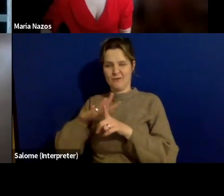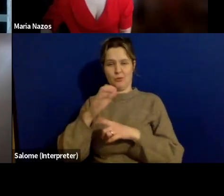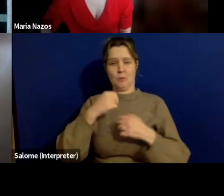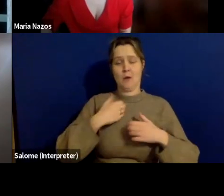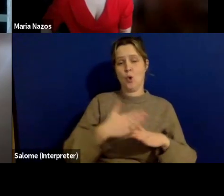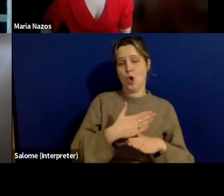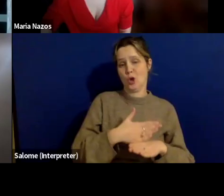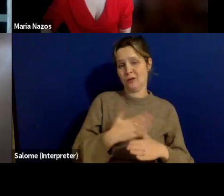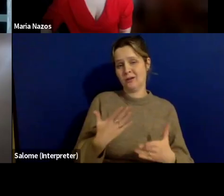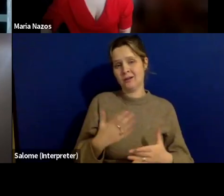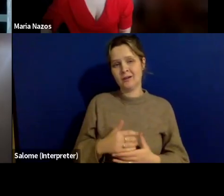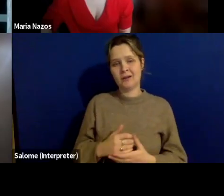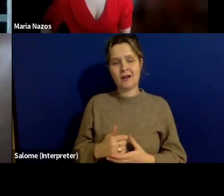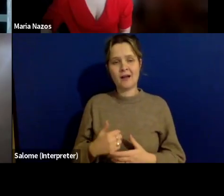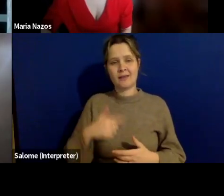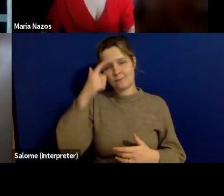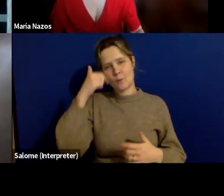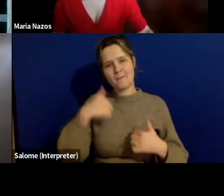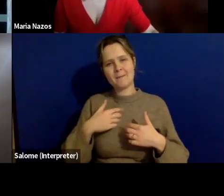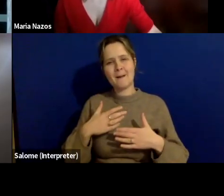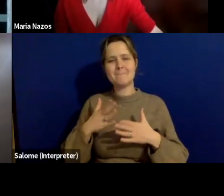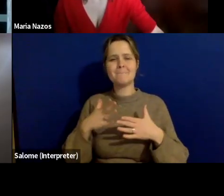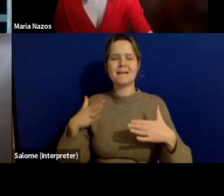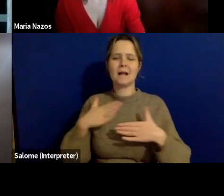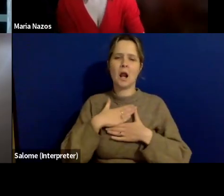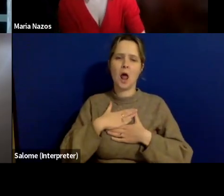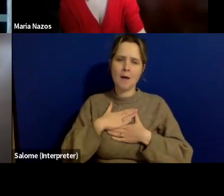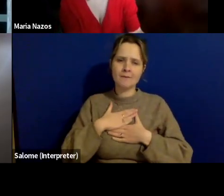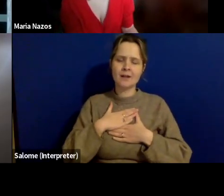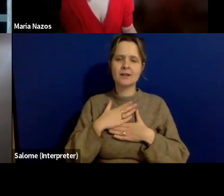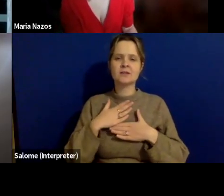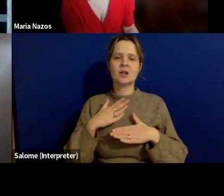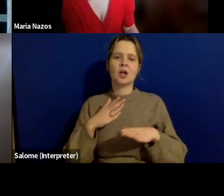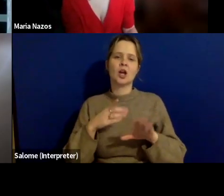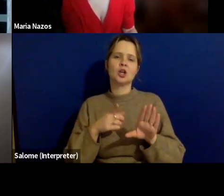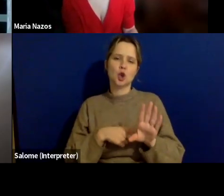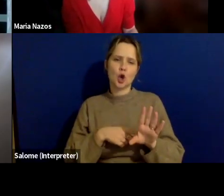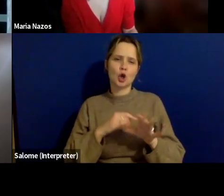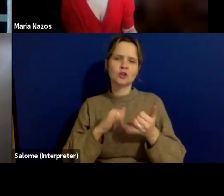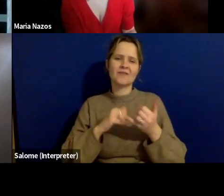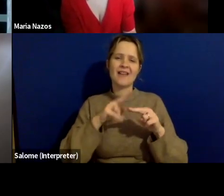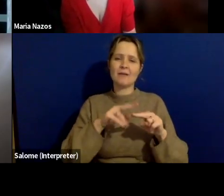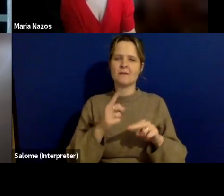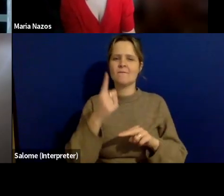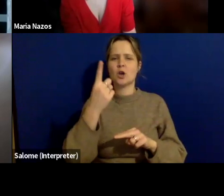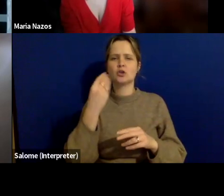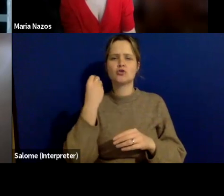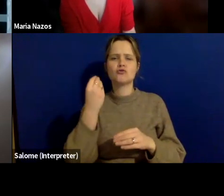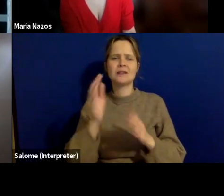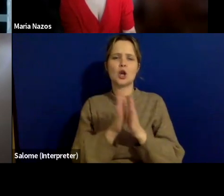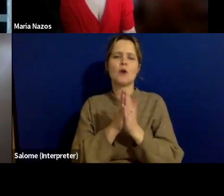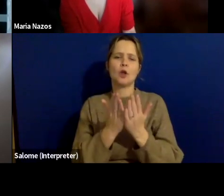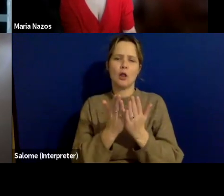any case, for me, my big love is Yorgos Seferis, the first Greek Nobel. I mean, and